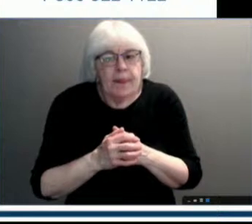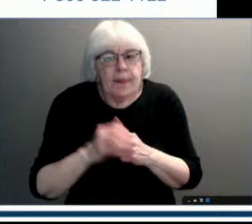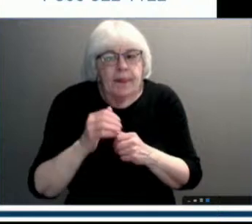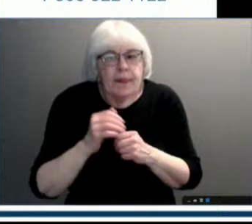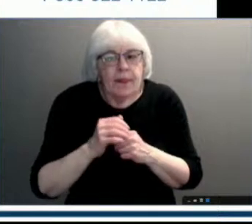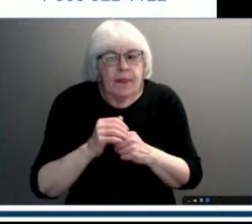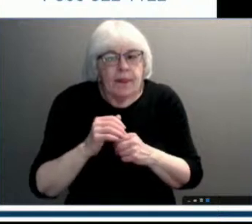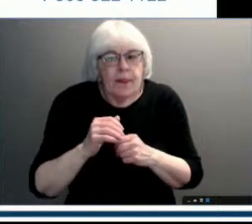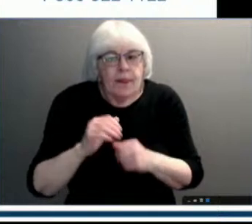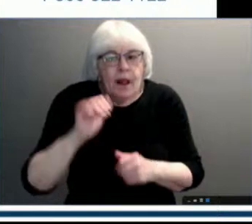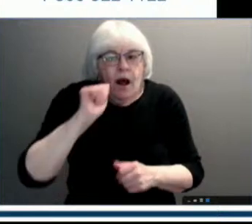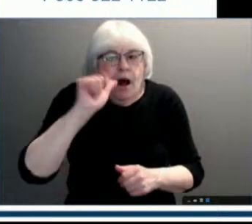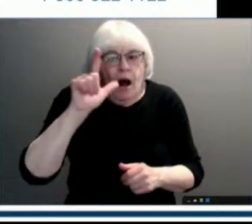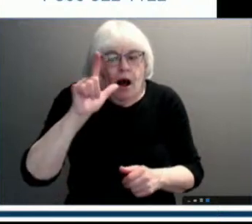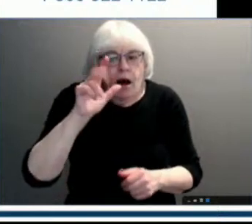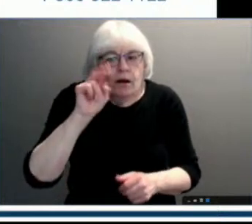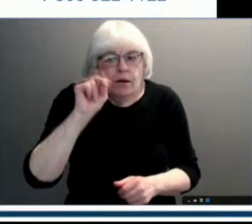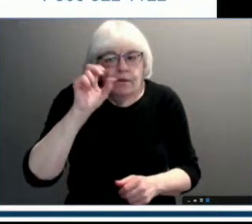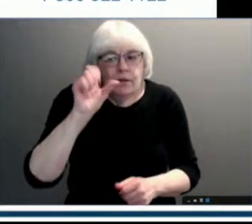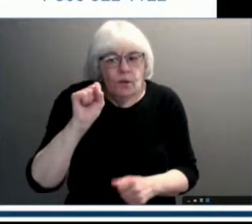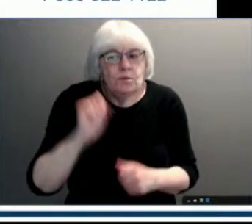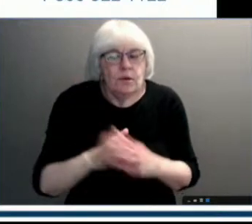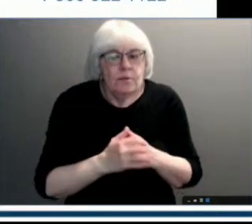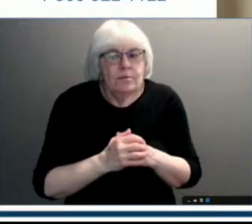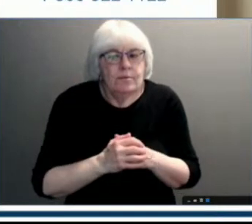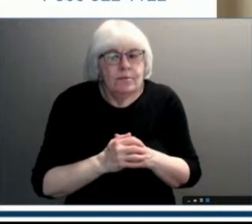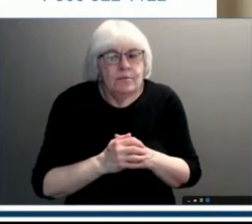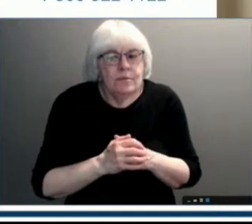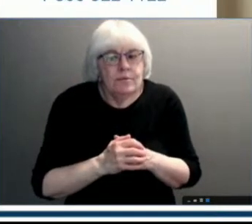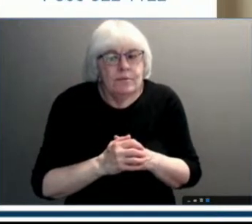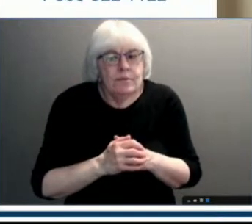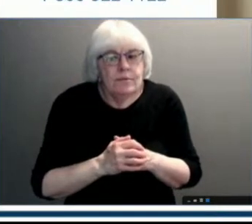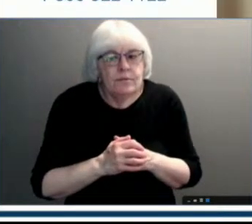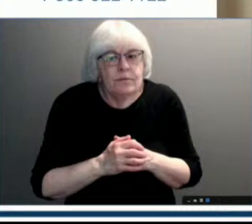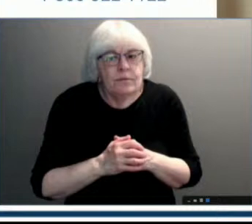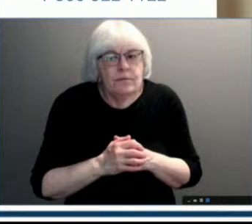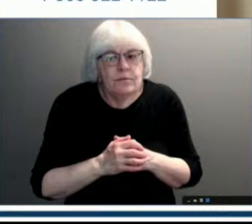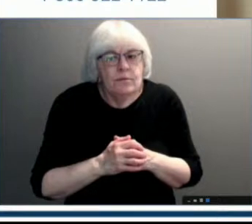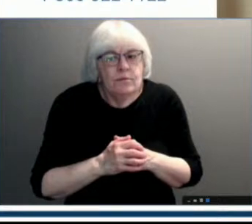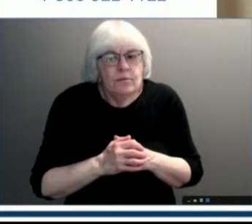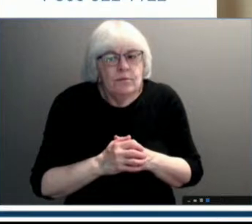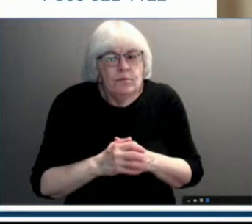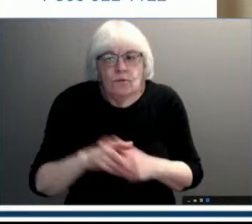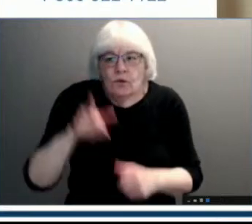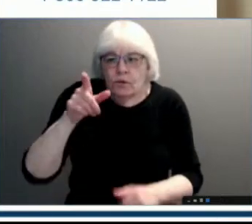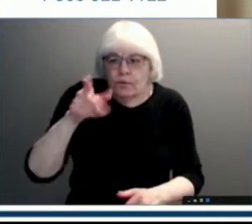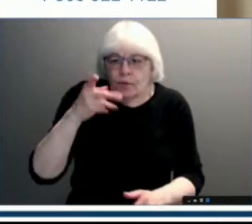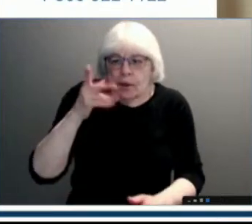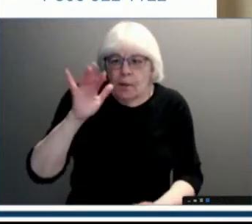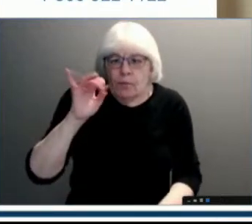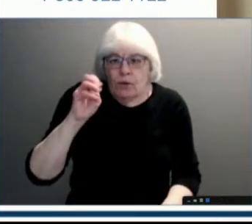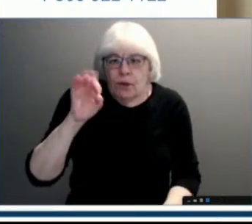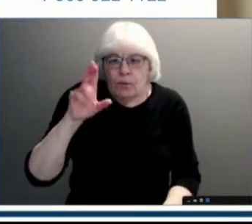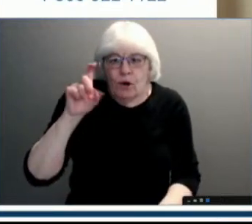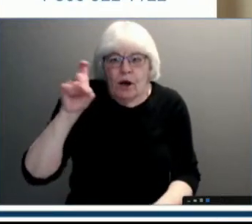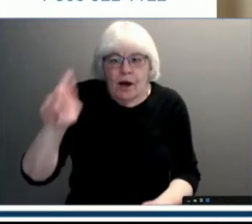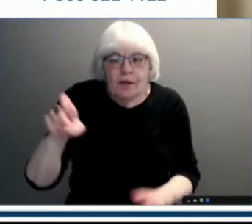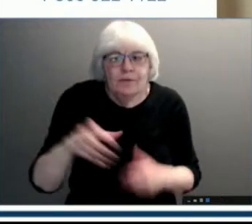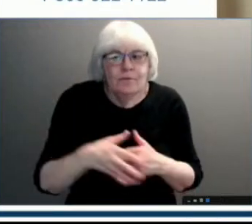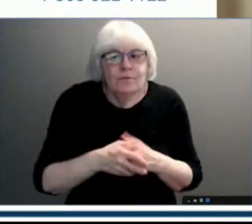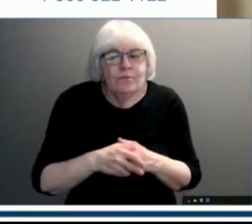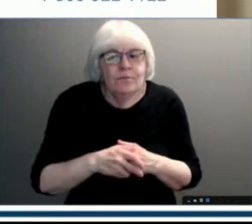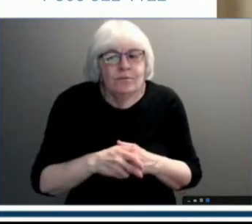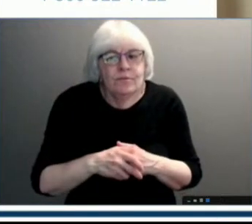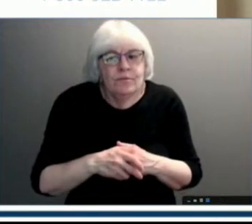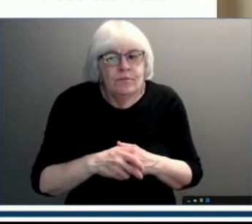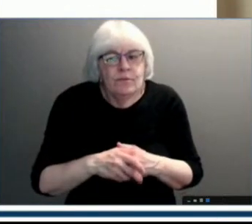Good afternoon. Premier, are we wondering if like other provinces, have to be offering to healthcare